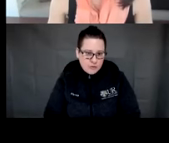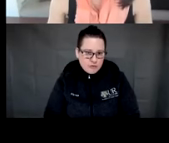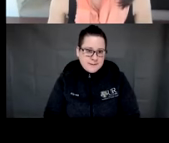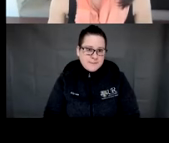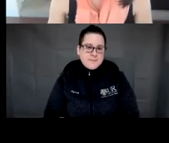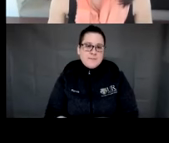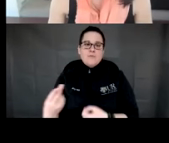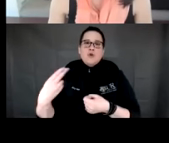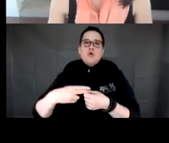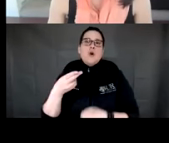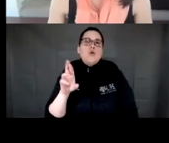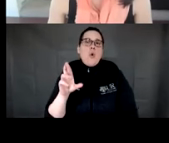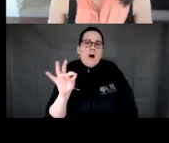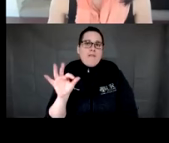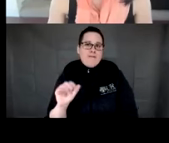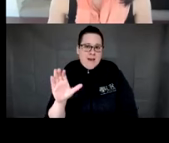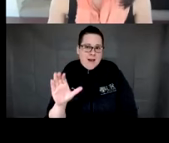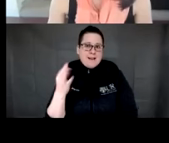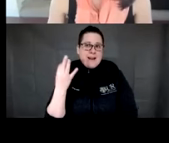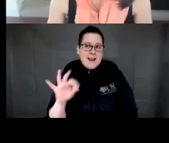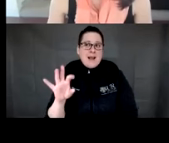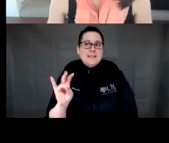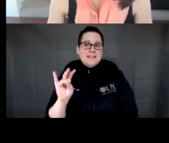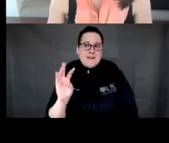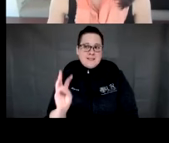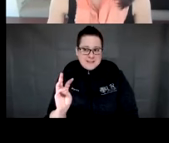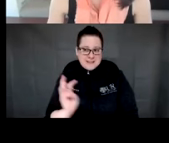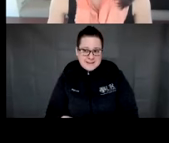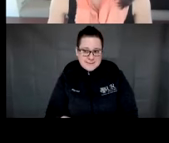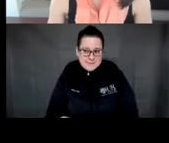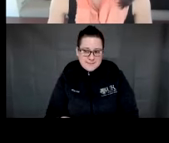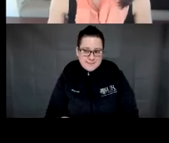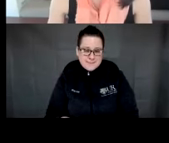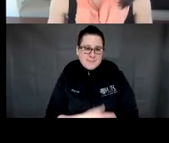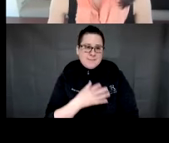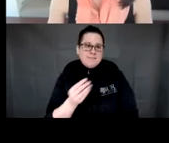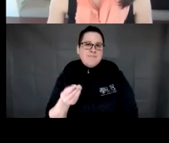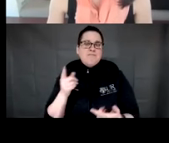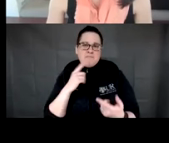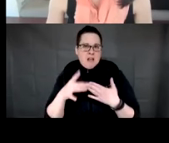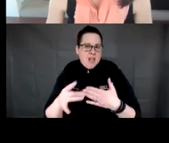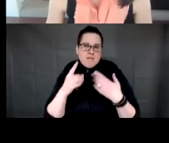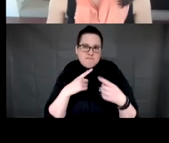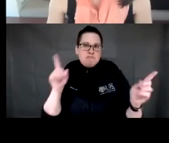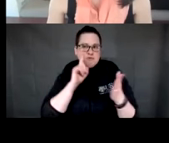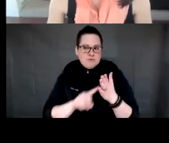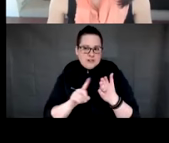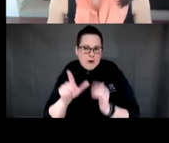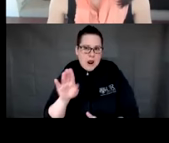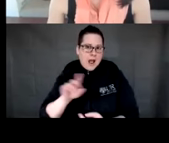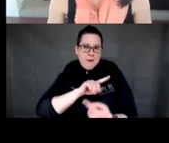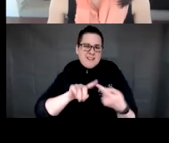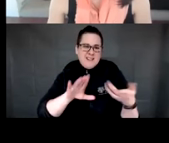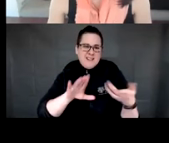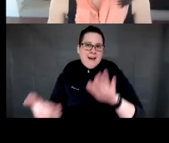She joined the UR faculty in 1976 and led a successful research laboratory until her death